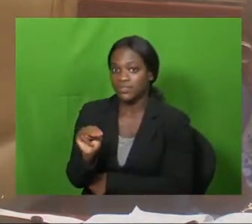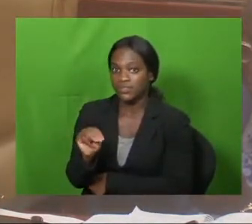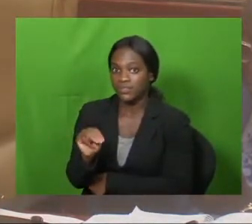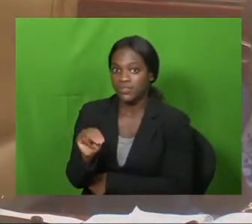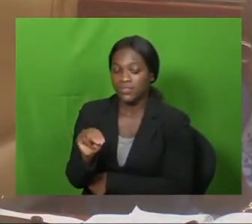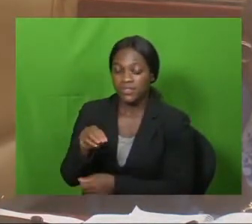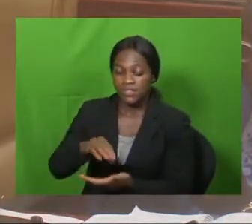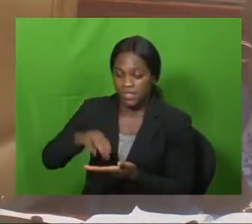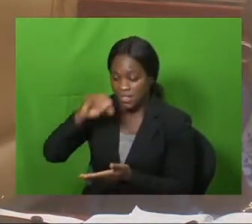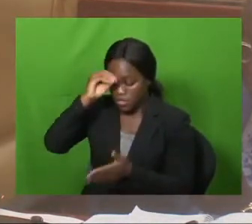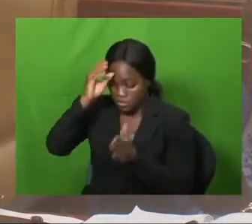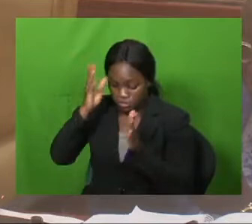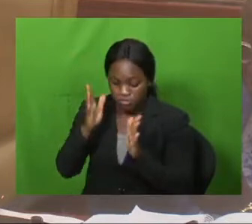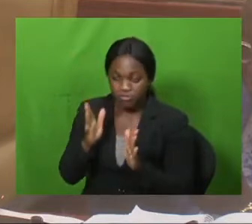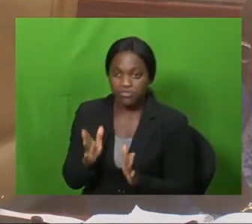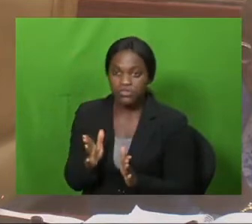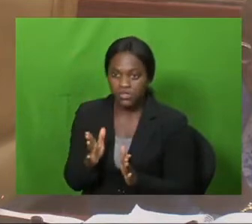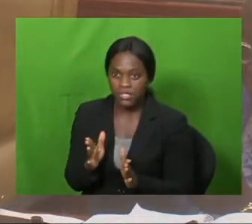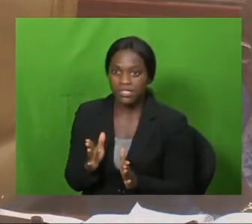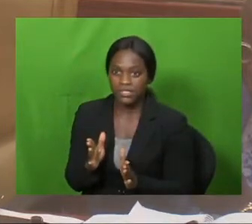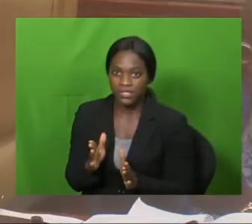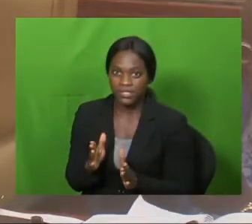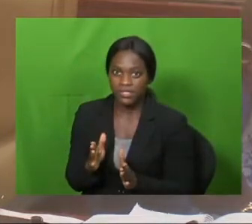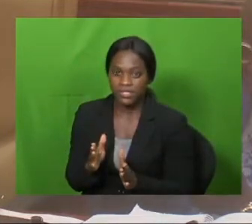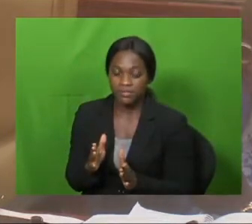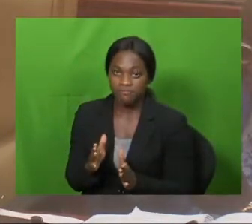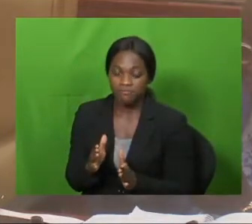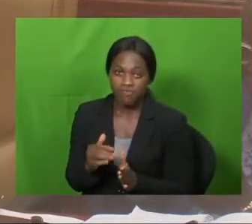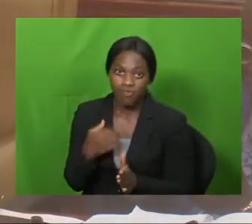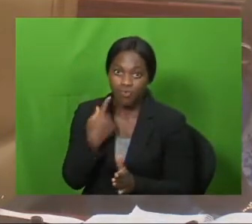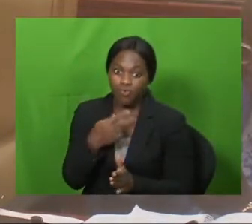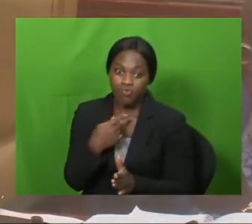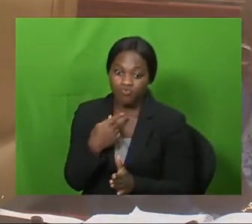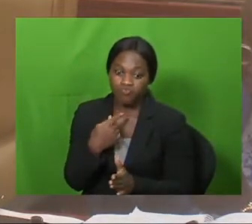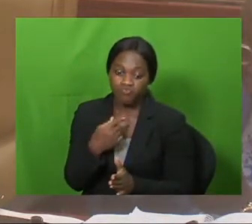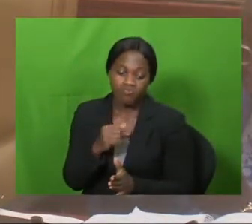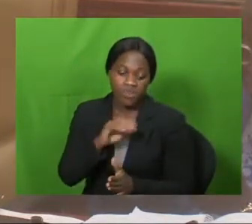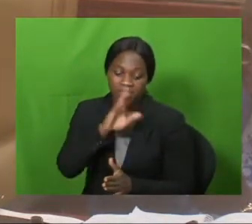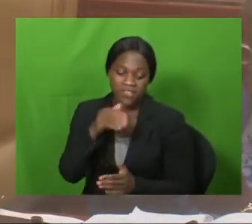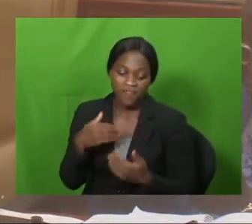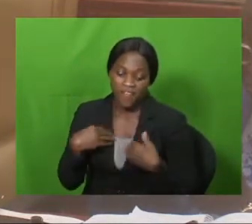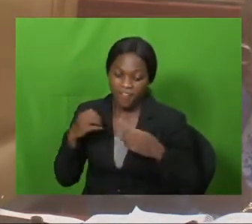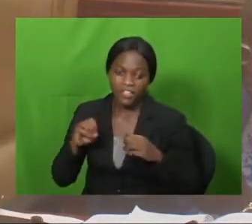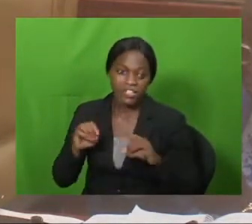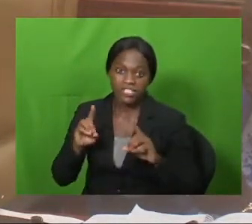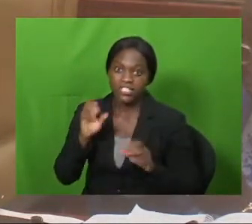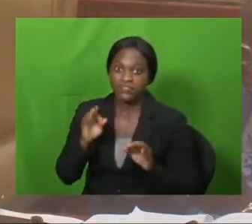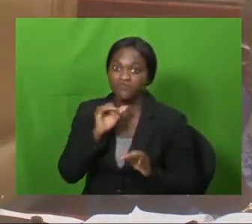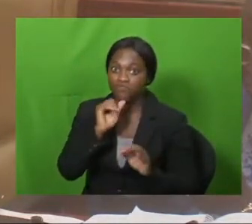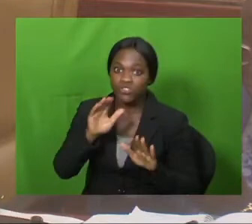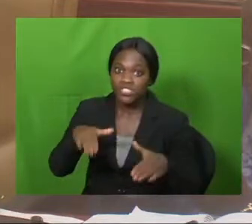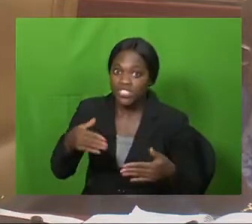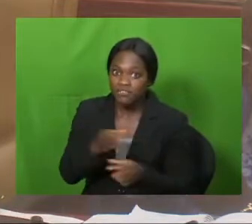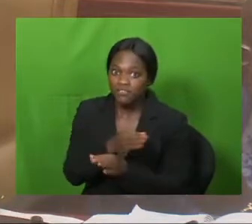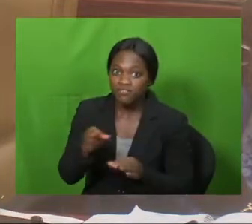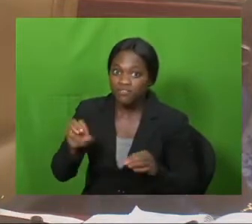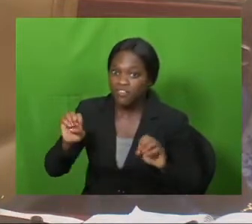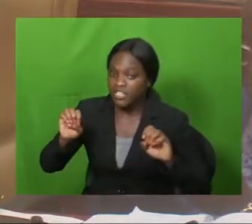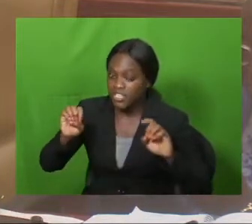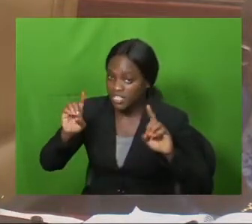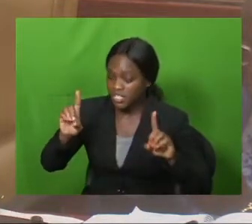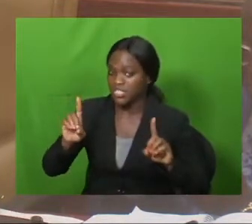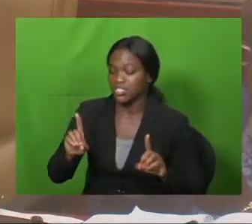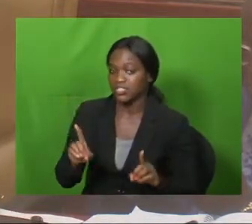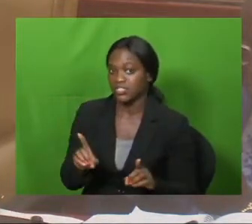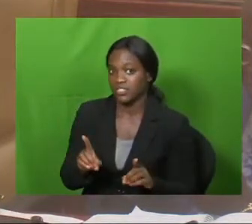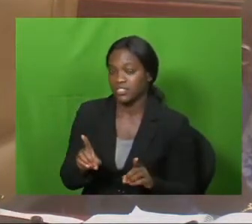students, pupils, who would otherwise have not had an education by virtue of the fact that the government took upon itself the cost of